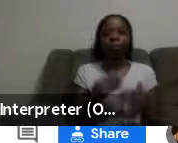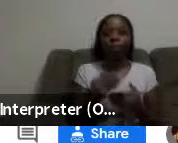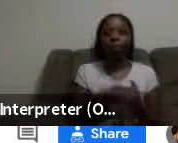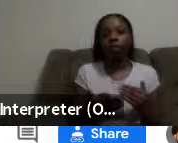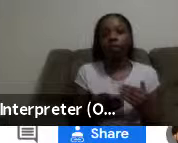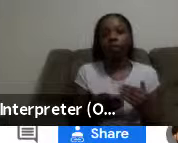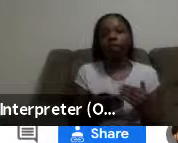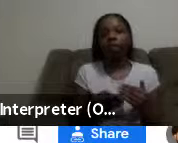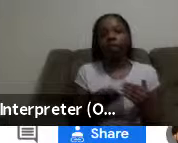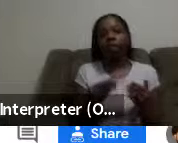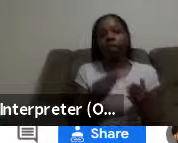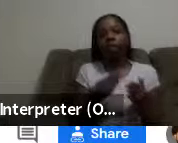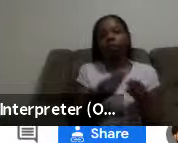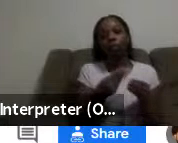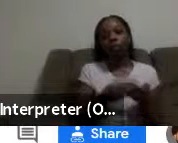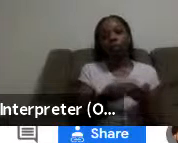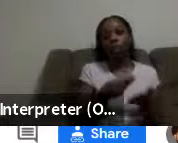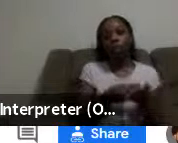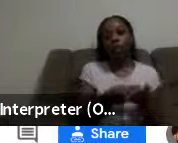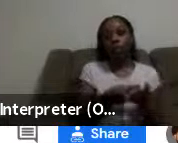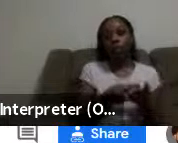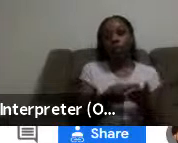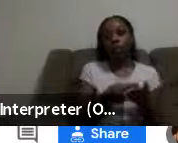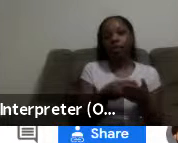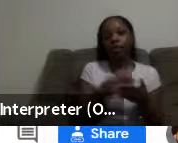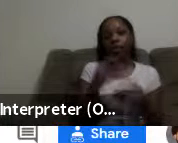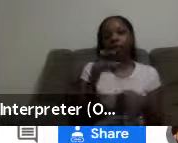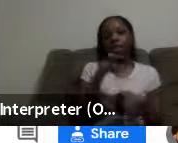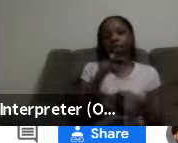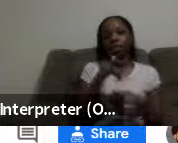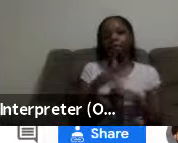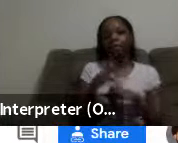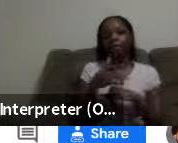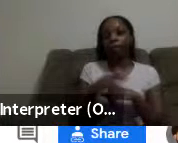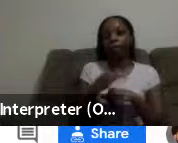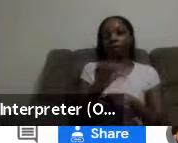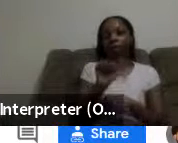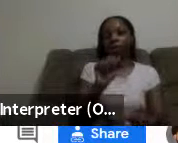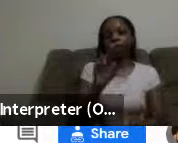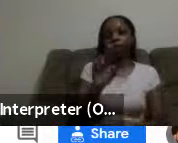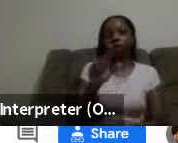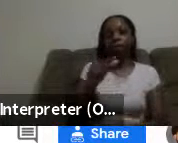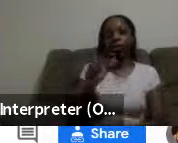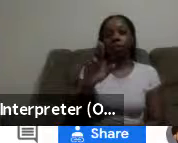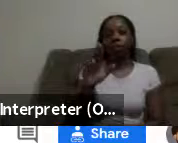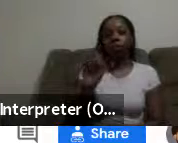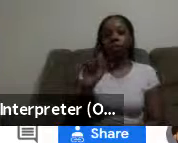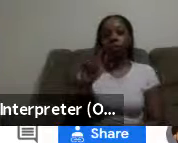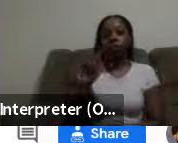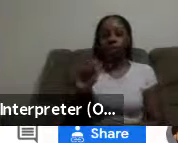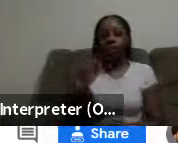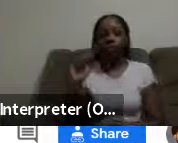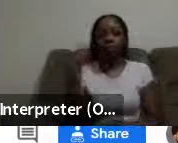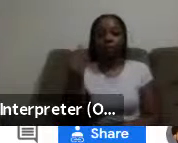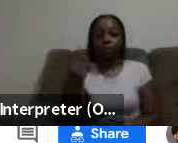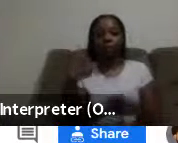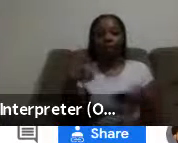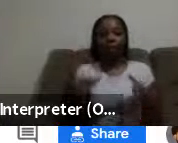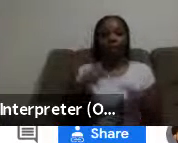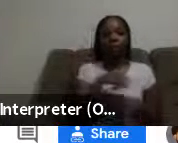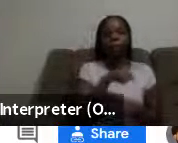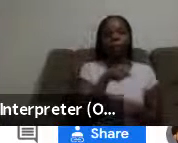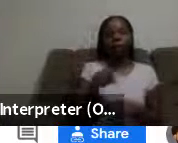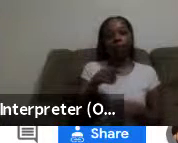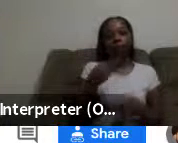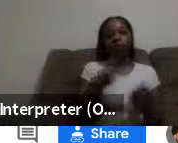their funds will become available on August 1st. This will allow them to preemptively purchase things that they need for